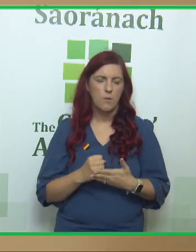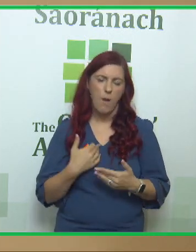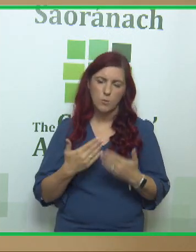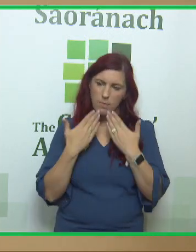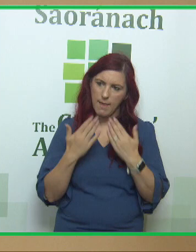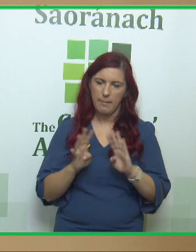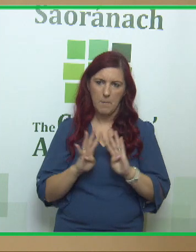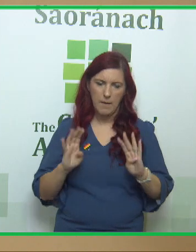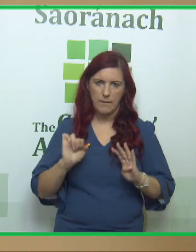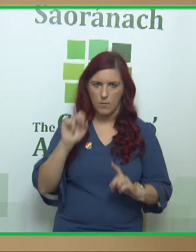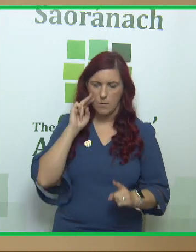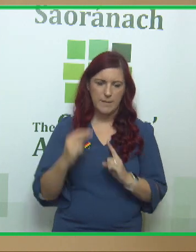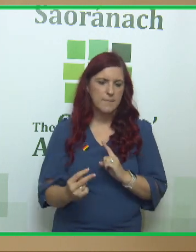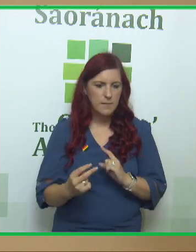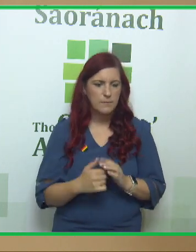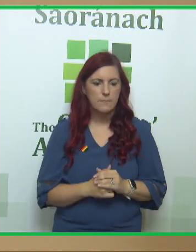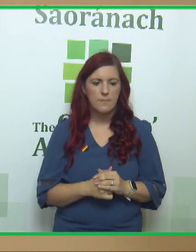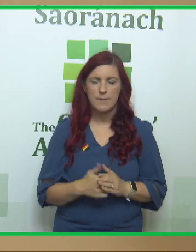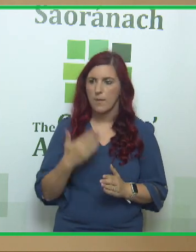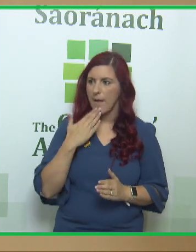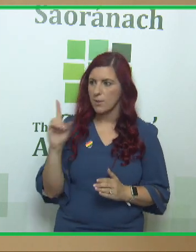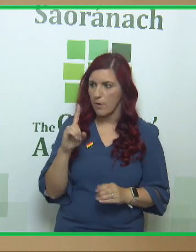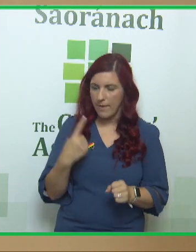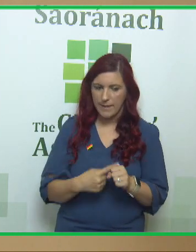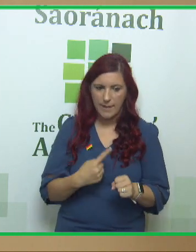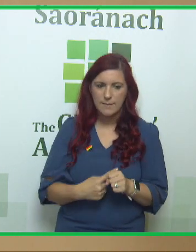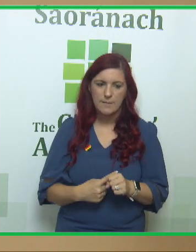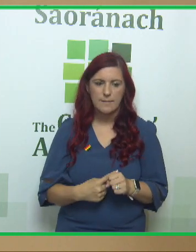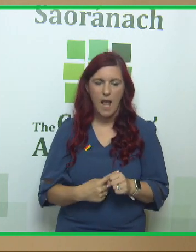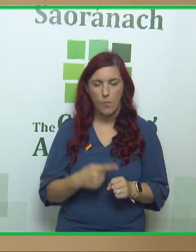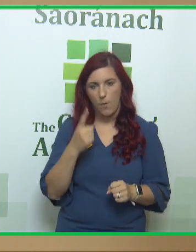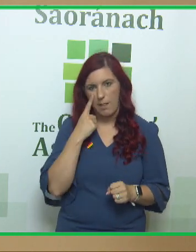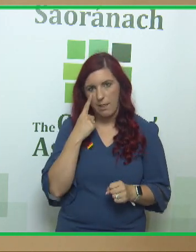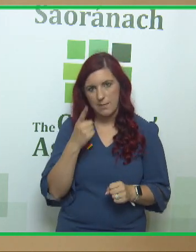panel for their insights into that. So thanks Derval again, and we will be back with Derval at the